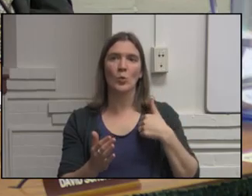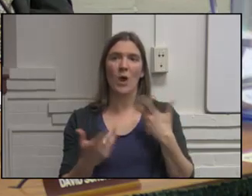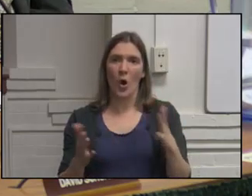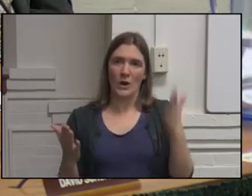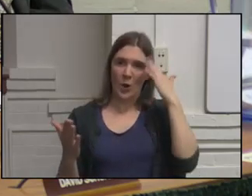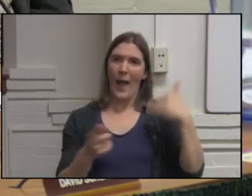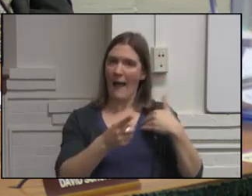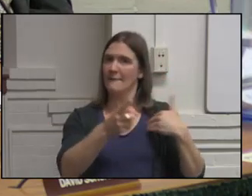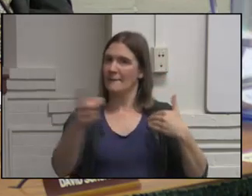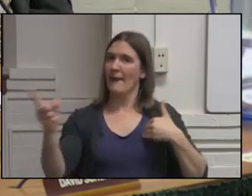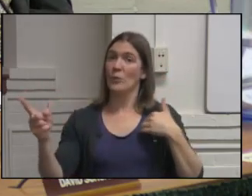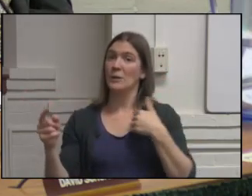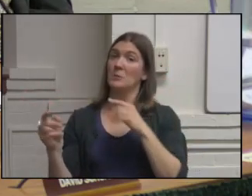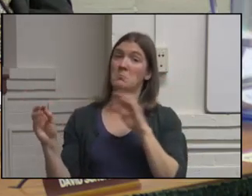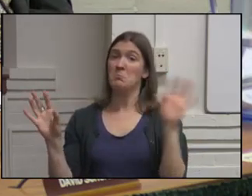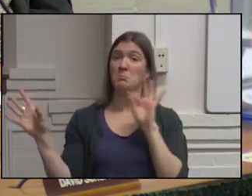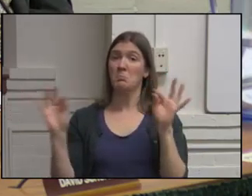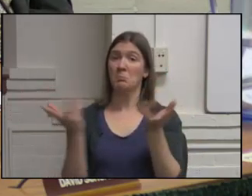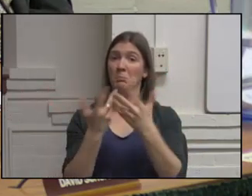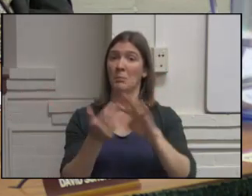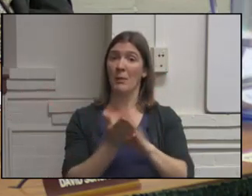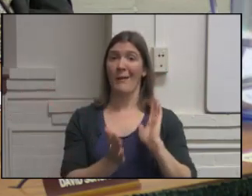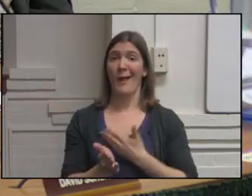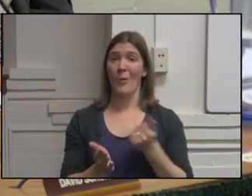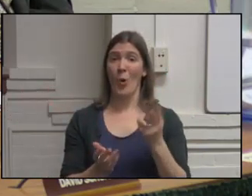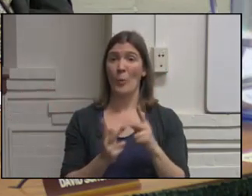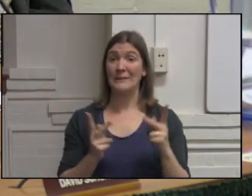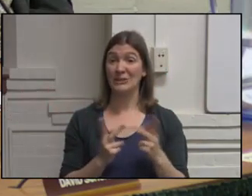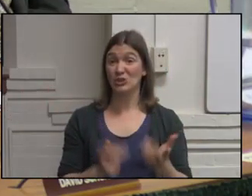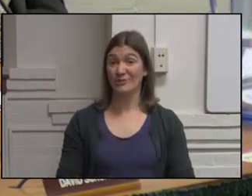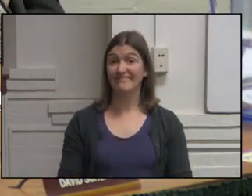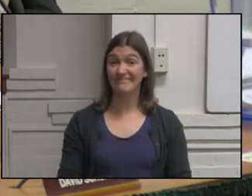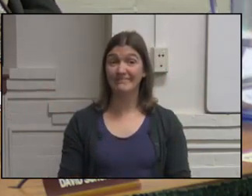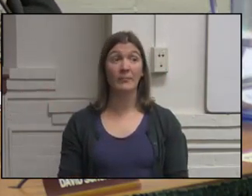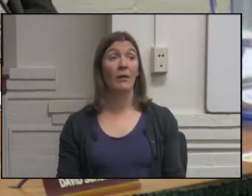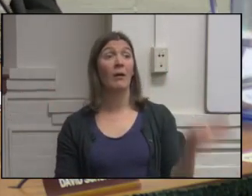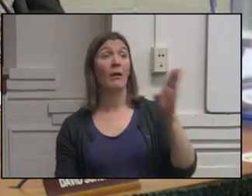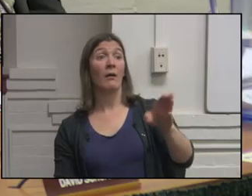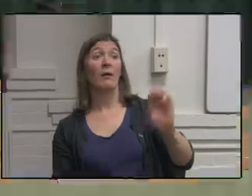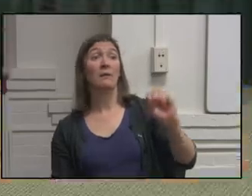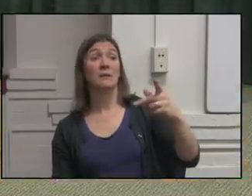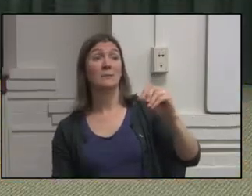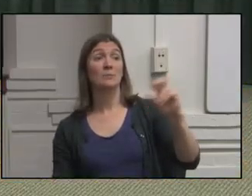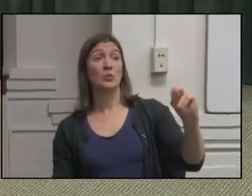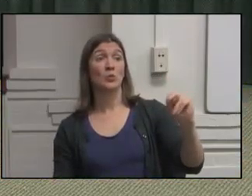needs and to what would work in this community. Spoon?